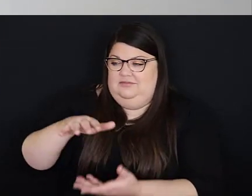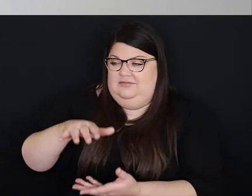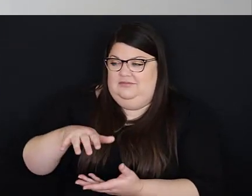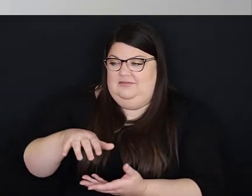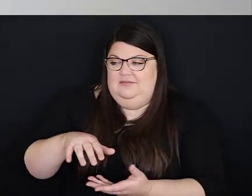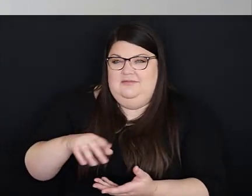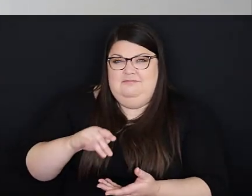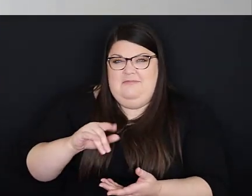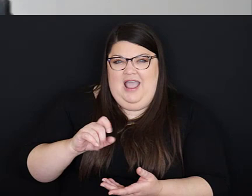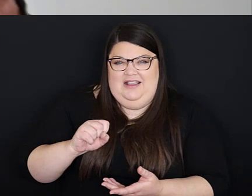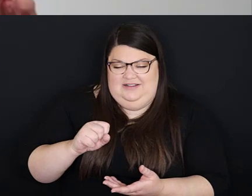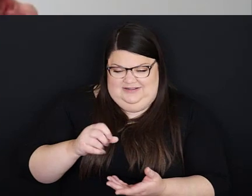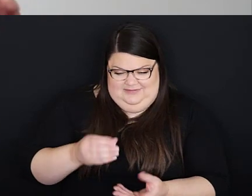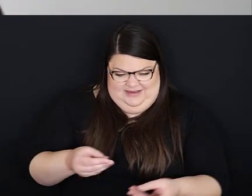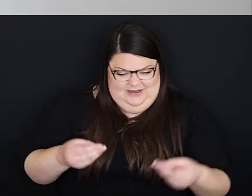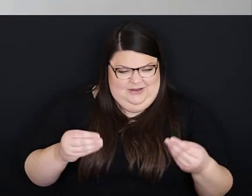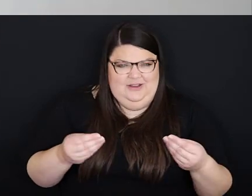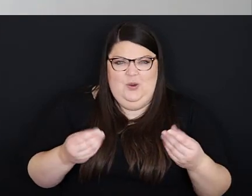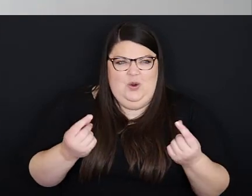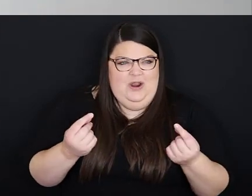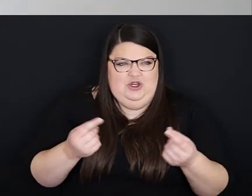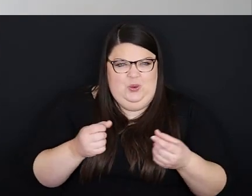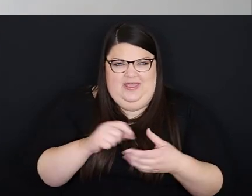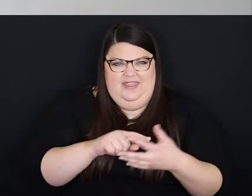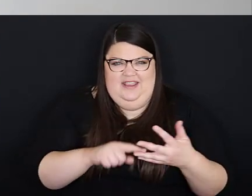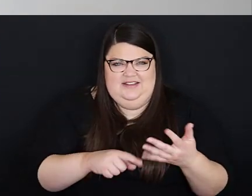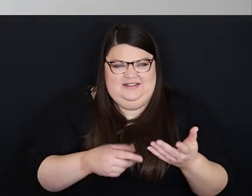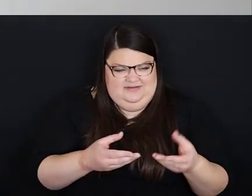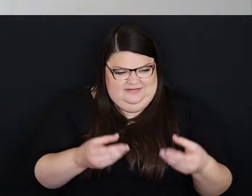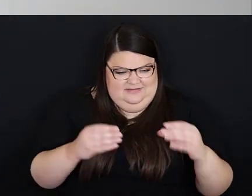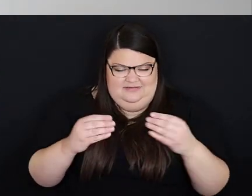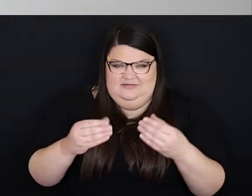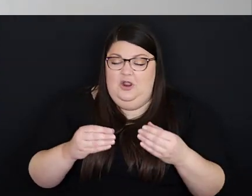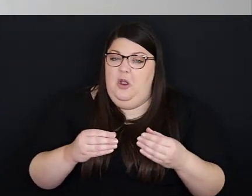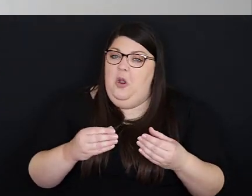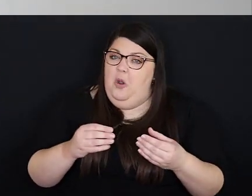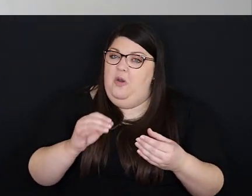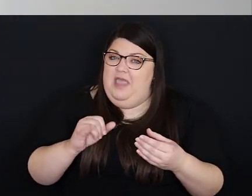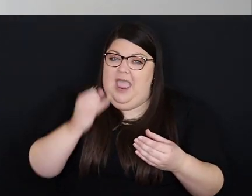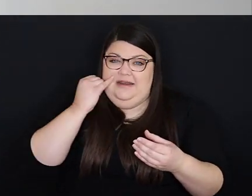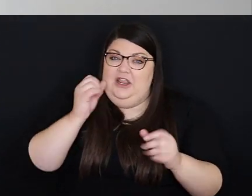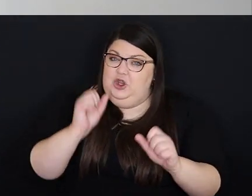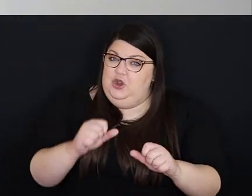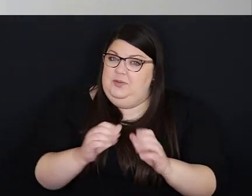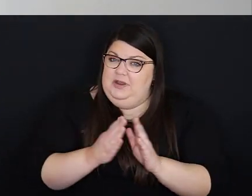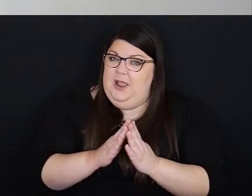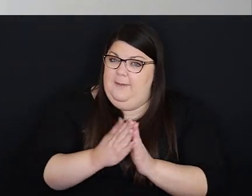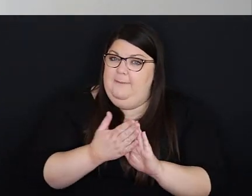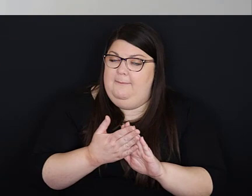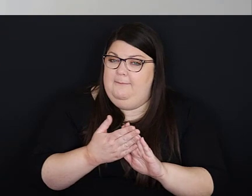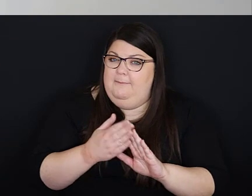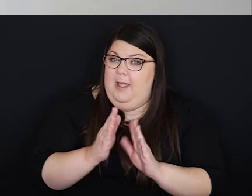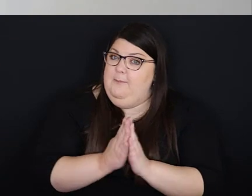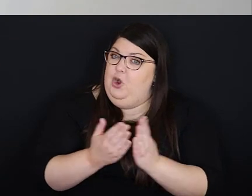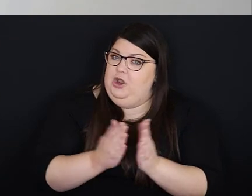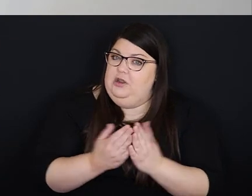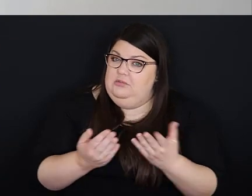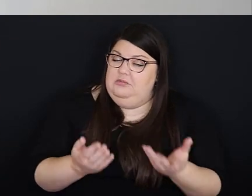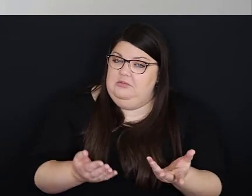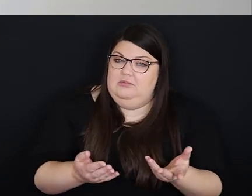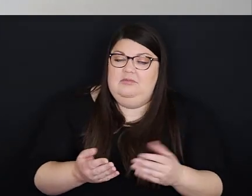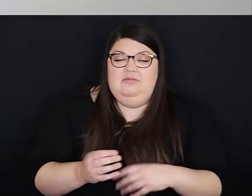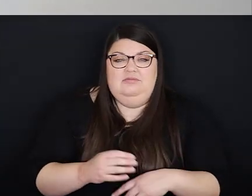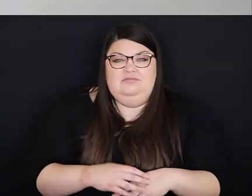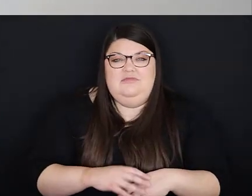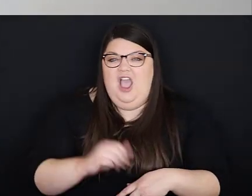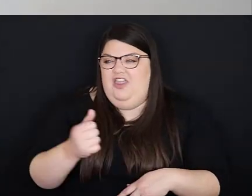what are they? What am I doing? You know, and then I thought, oh yeah, well that could be a, that idea could be a book. And then,